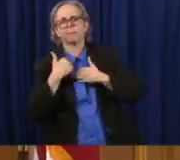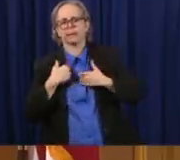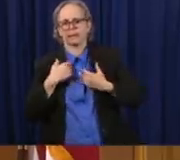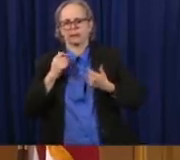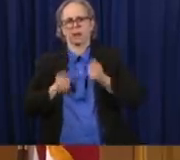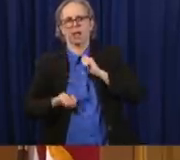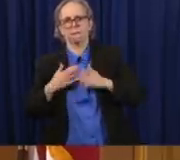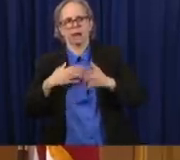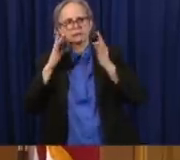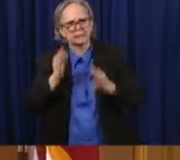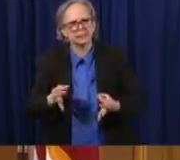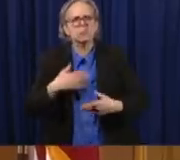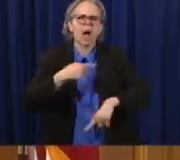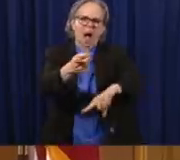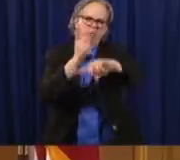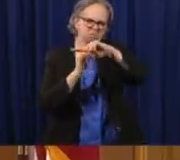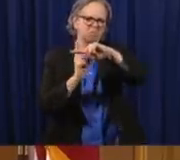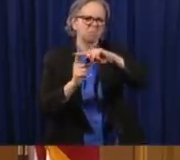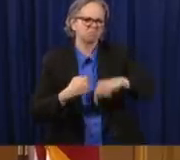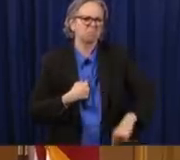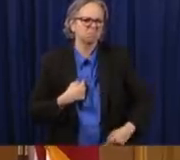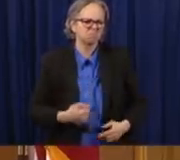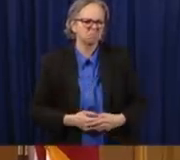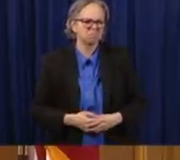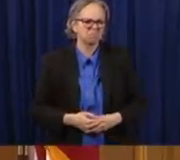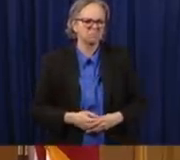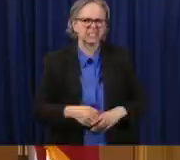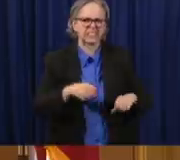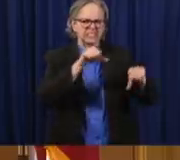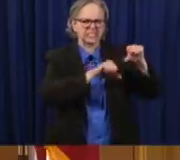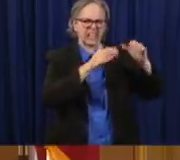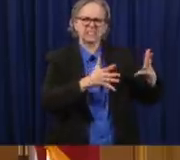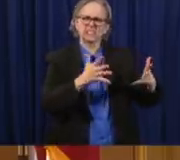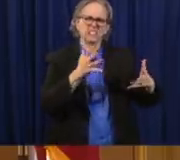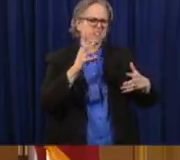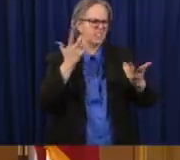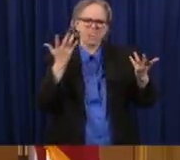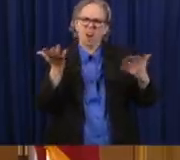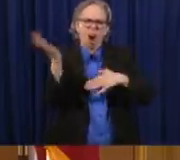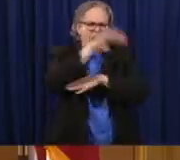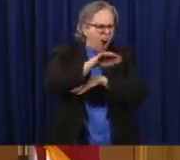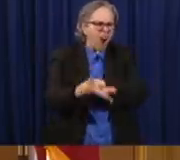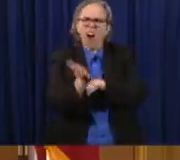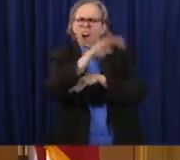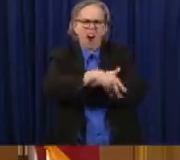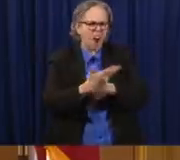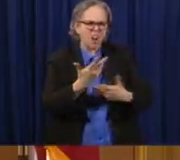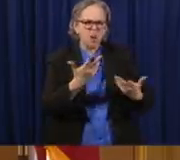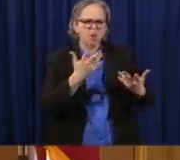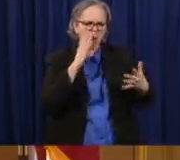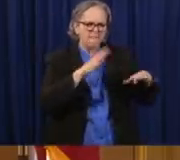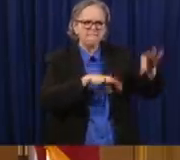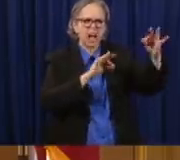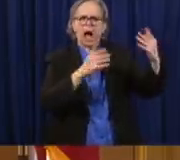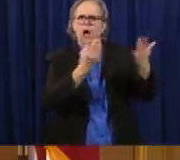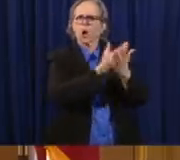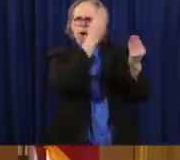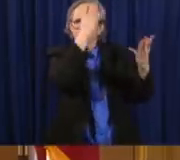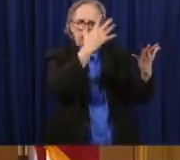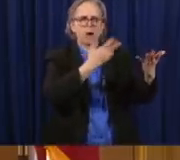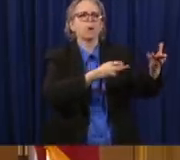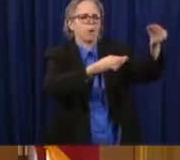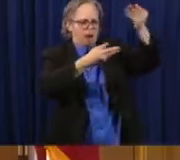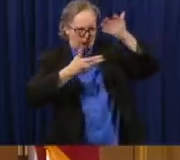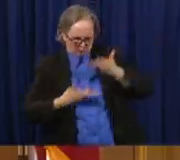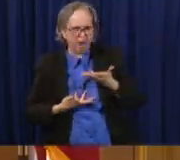going to find, the scientists who are working on this night and day are going to find different things. They're going to find things